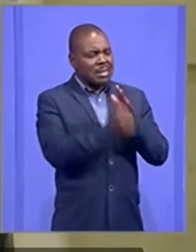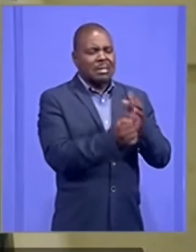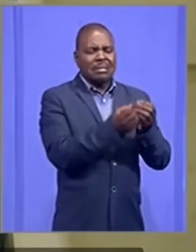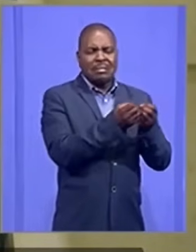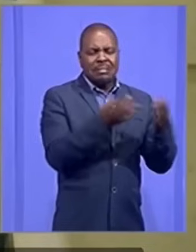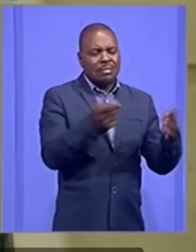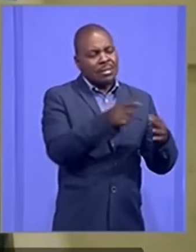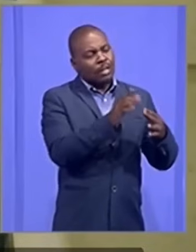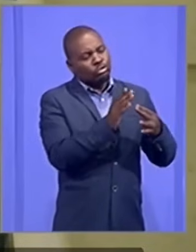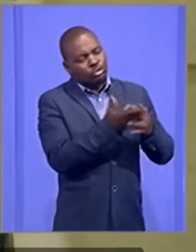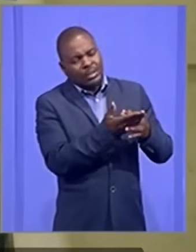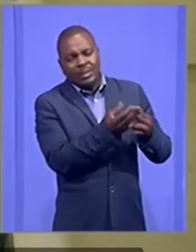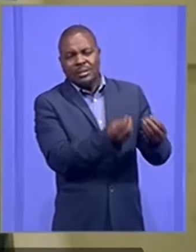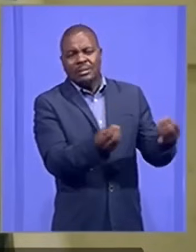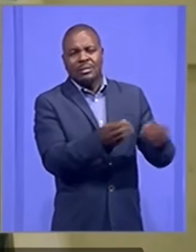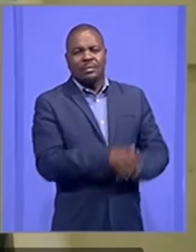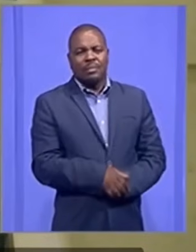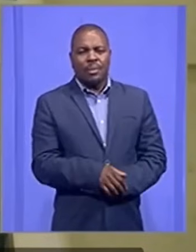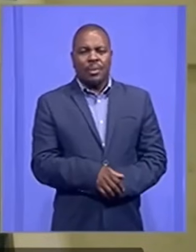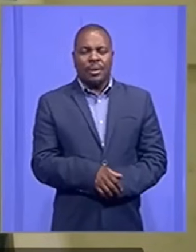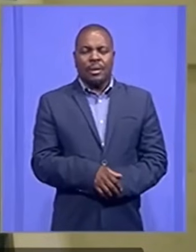teenager that